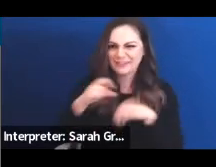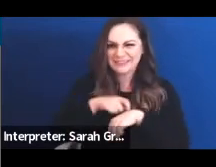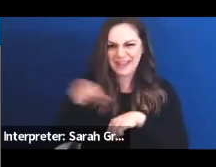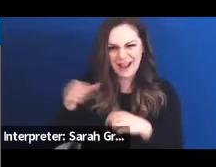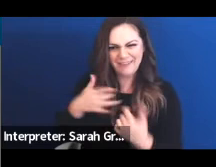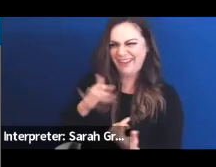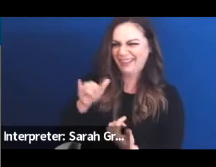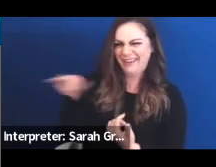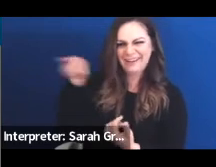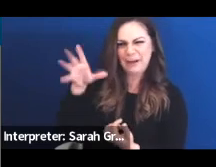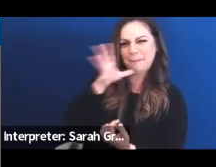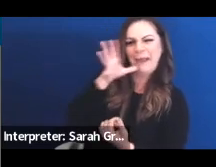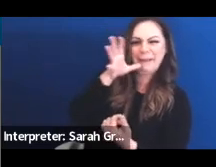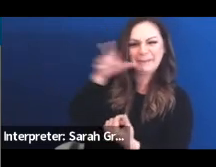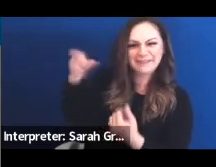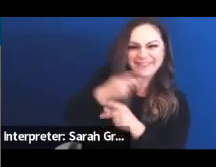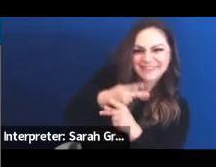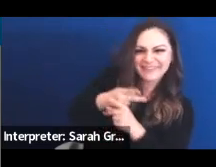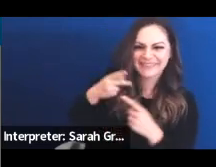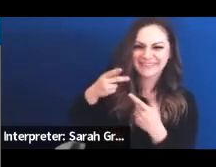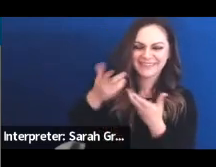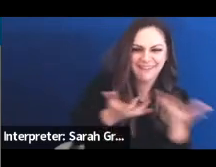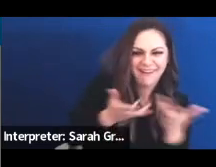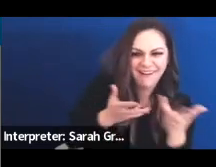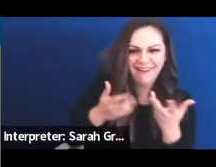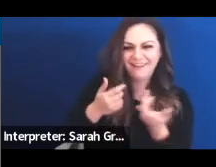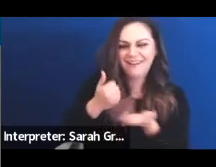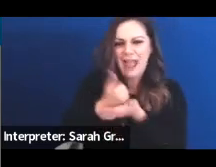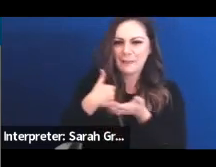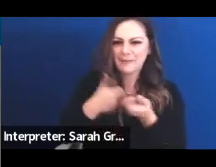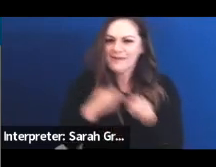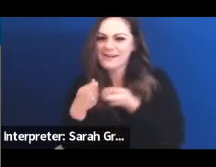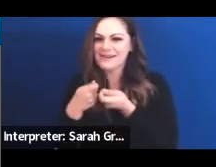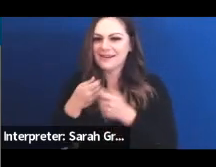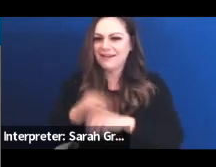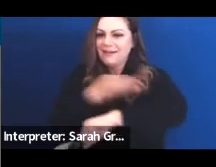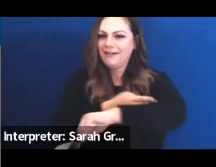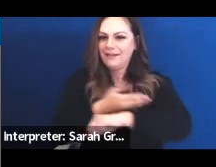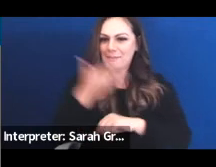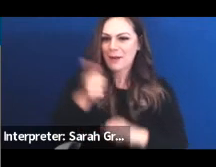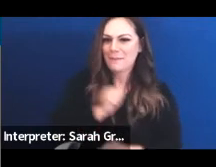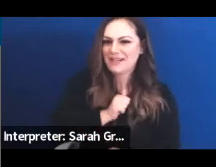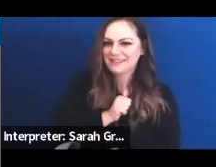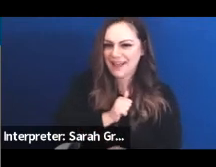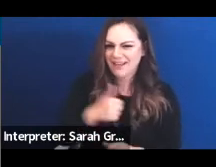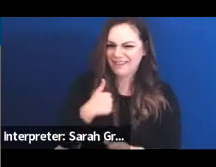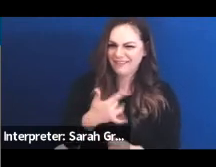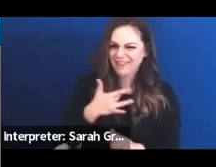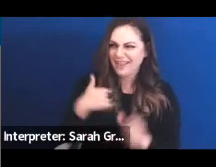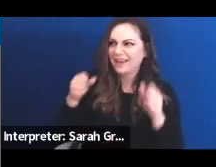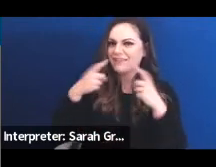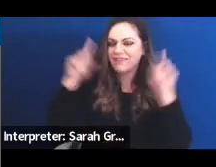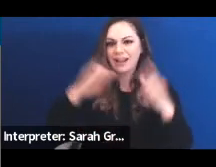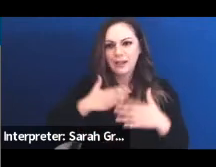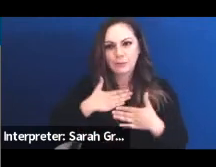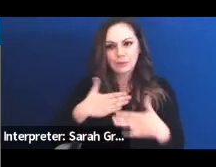into just bettering myself. Yeah, it was almost like I could breathe. I could finally let go and